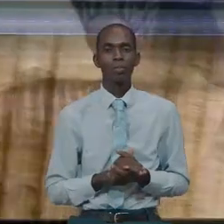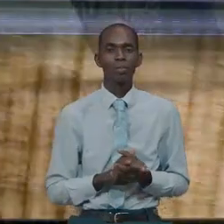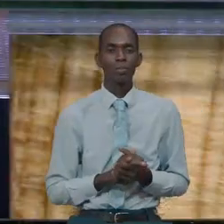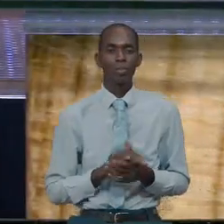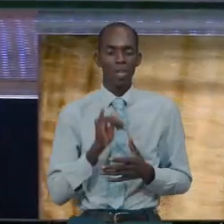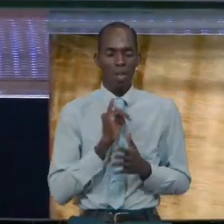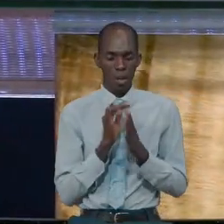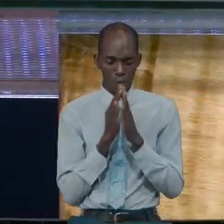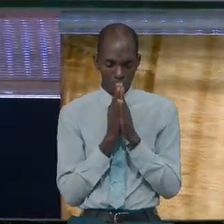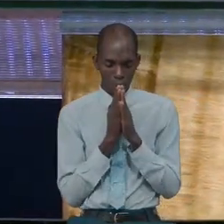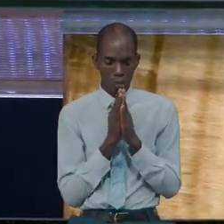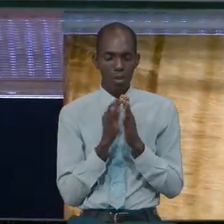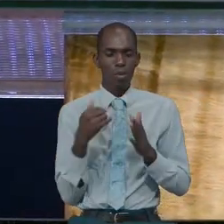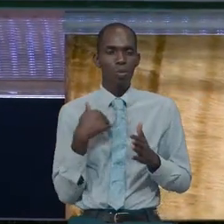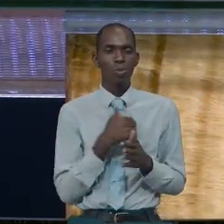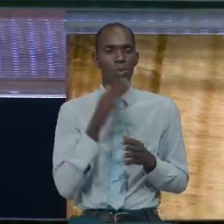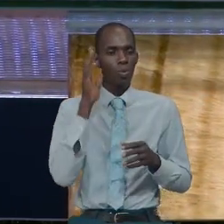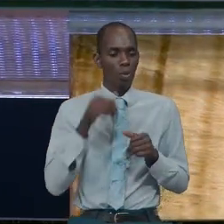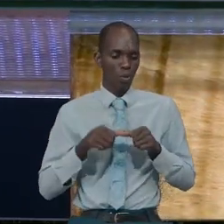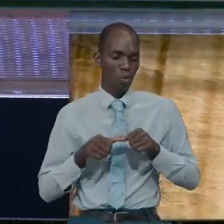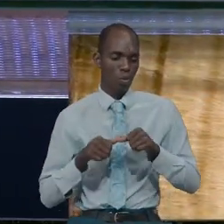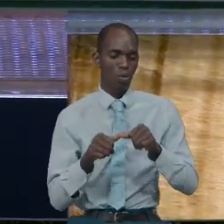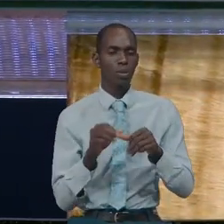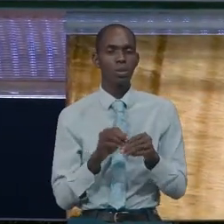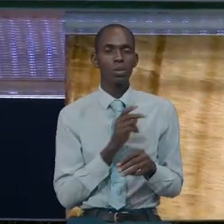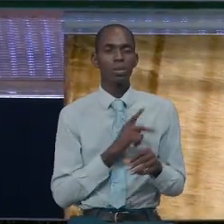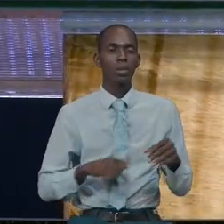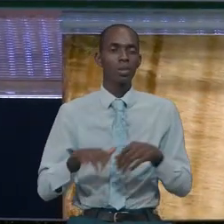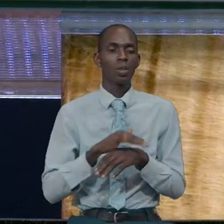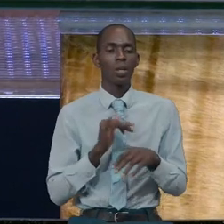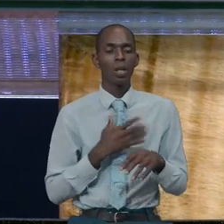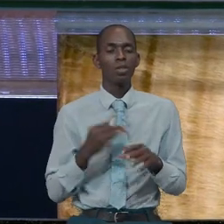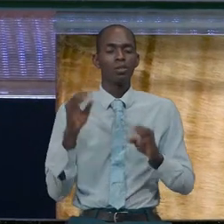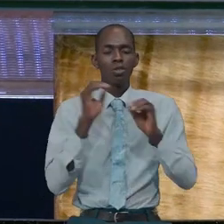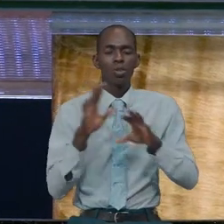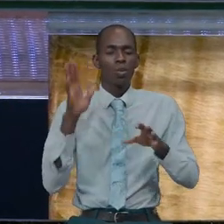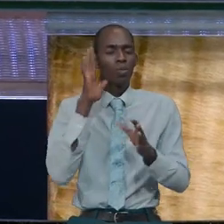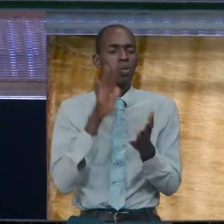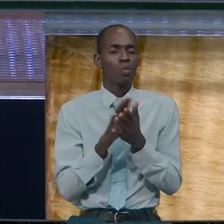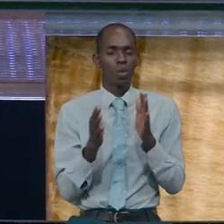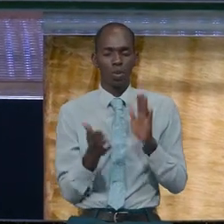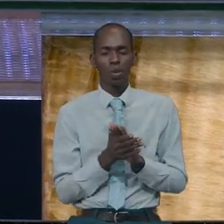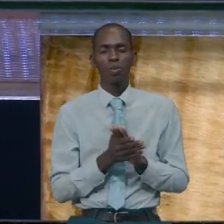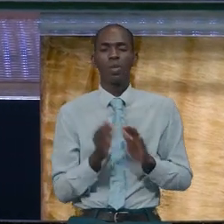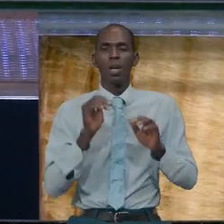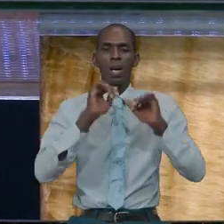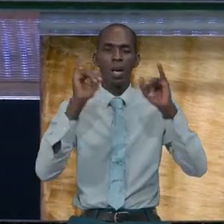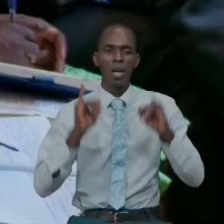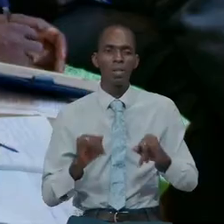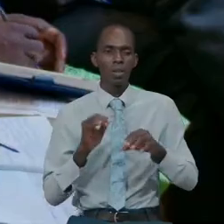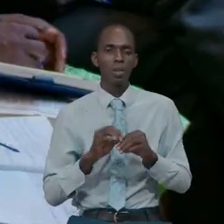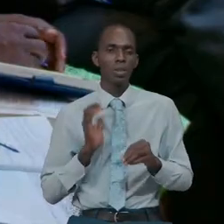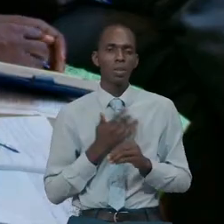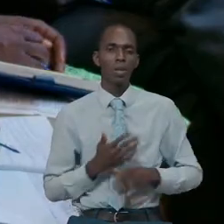I pray we remain in the kingdom and nothing will become an idol in our lives, in